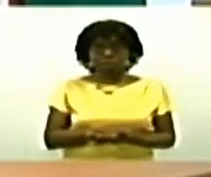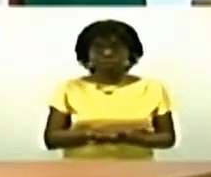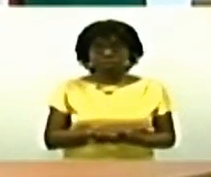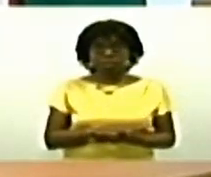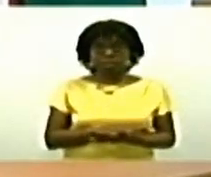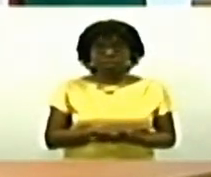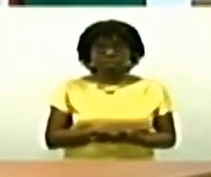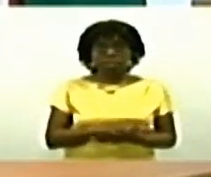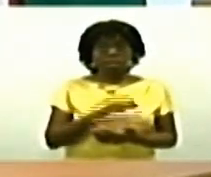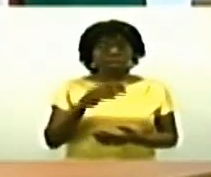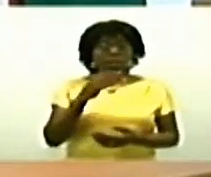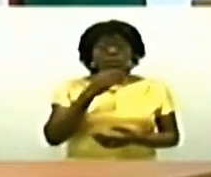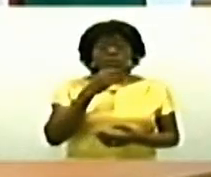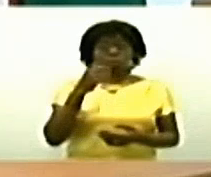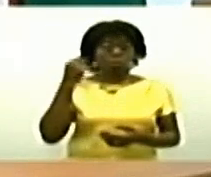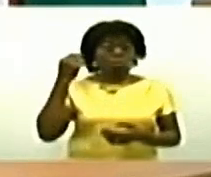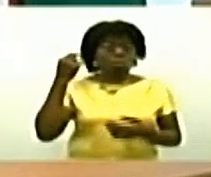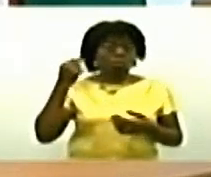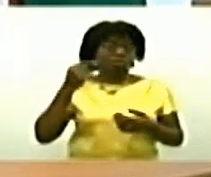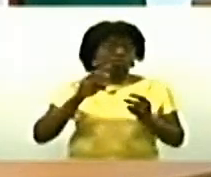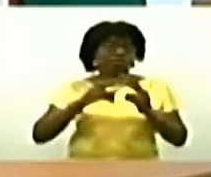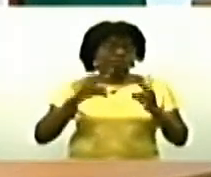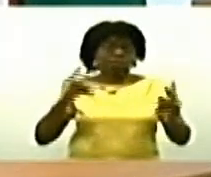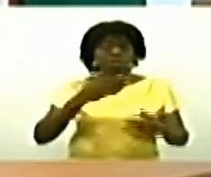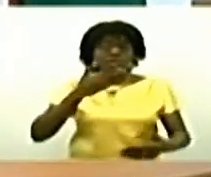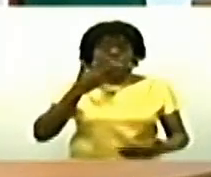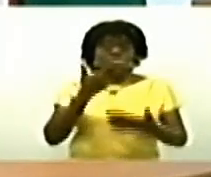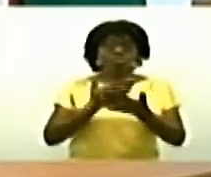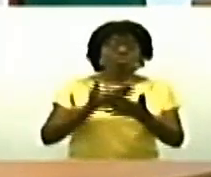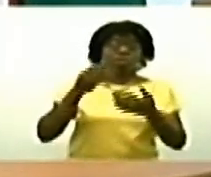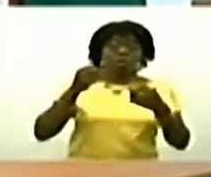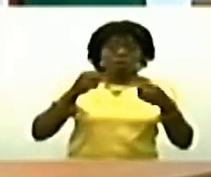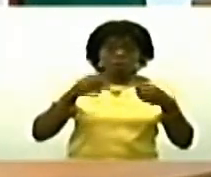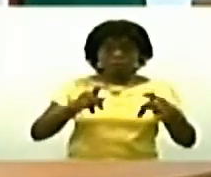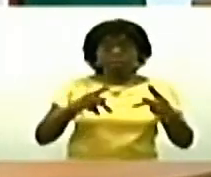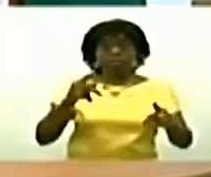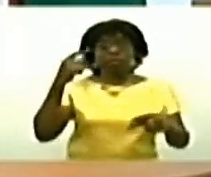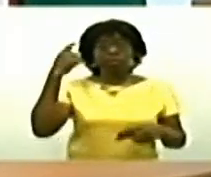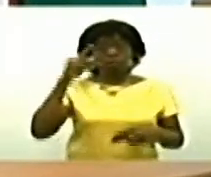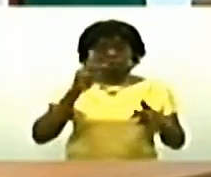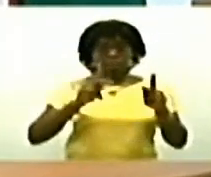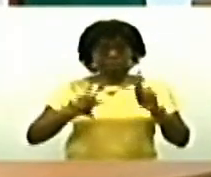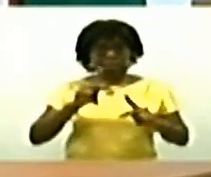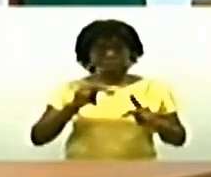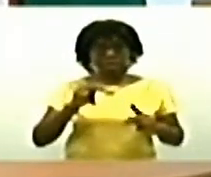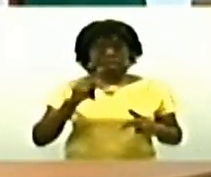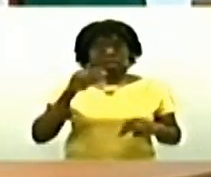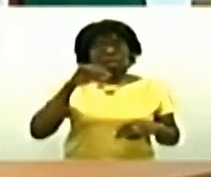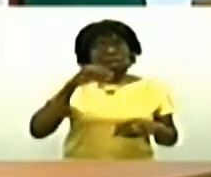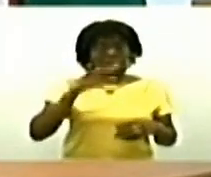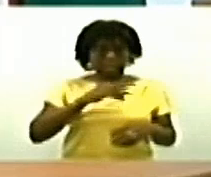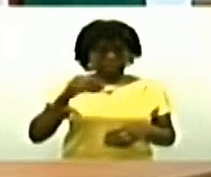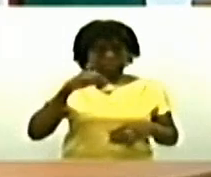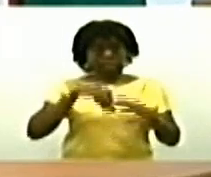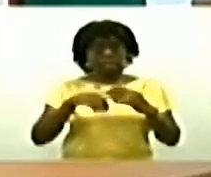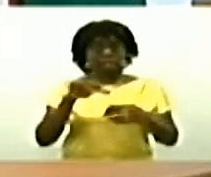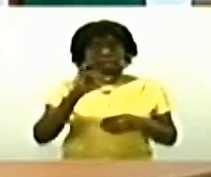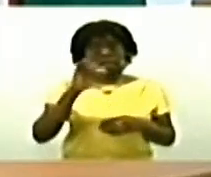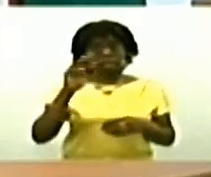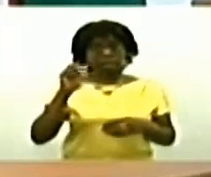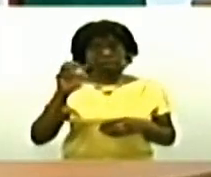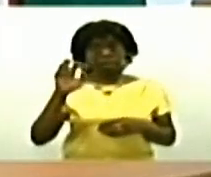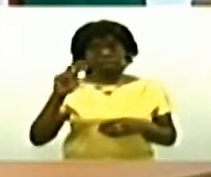is a golden opportunity there for young people and for people in the Imani program. They can be taught boat